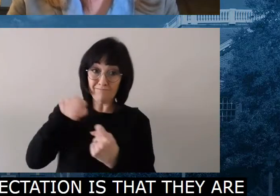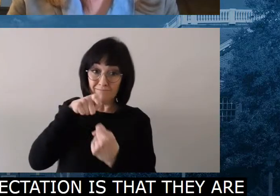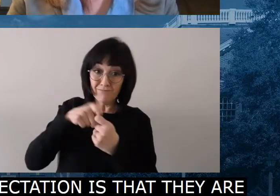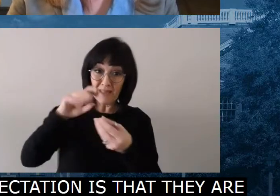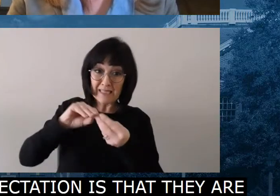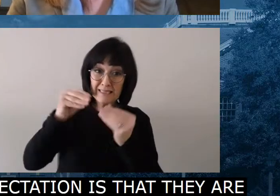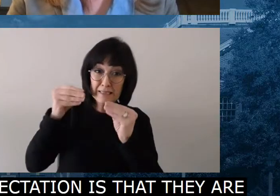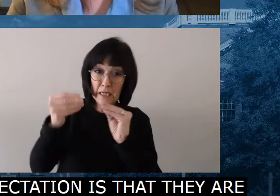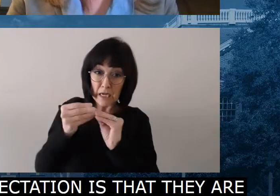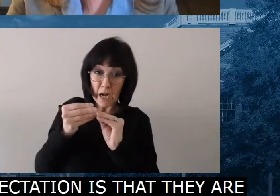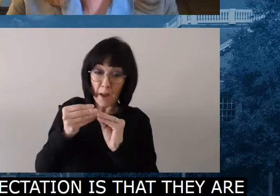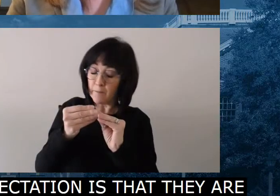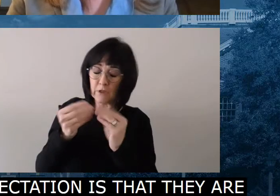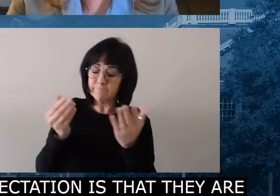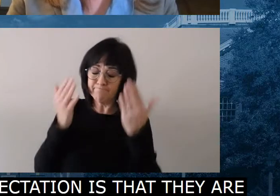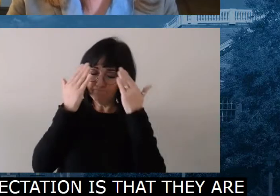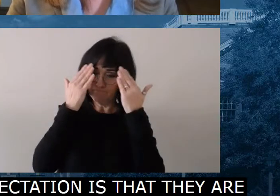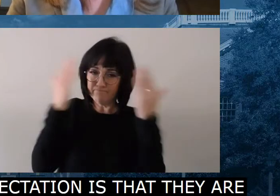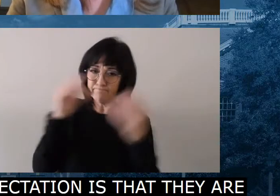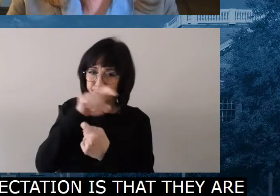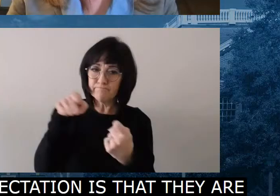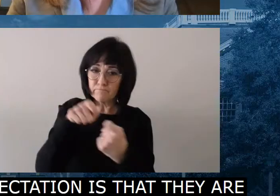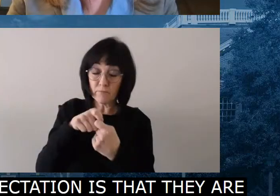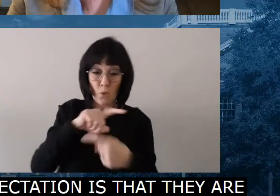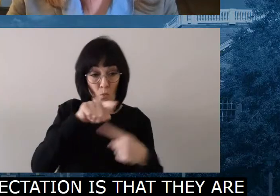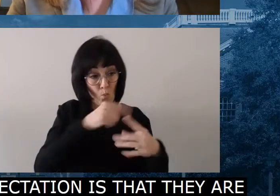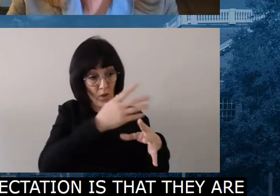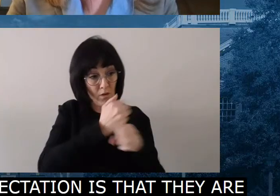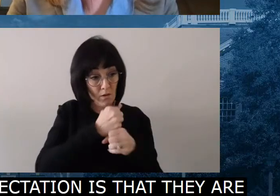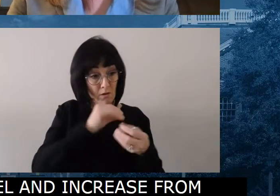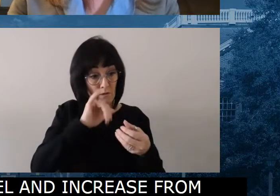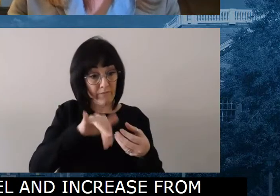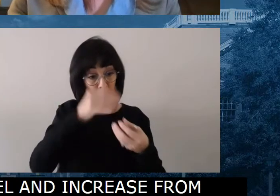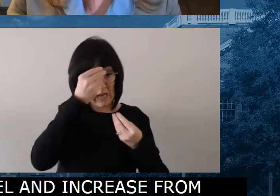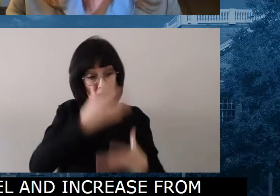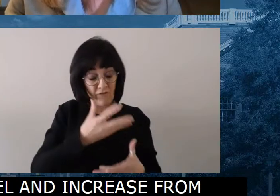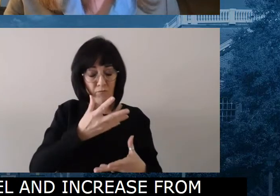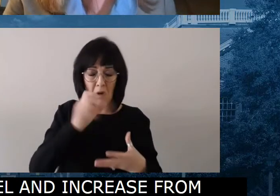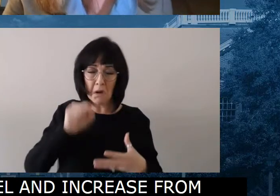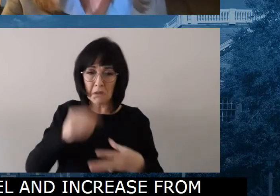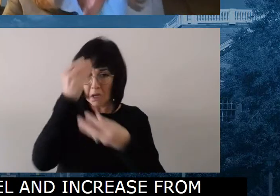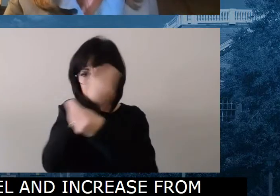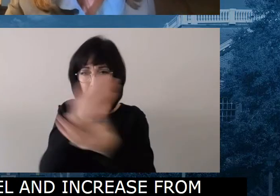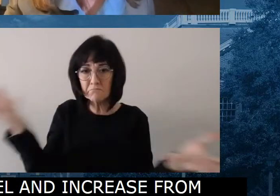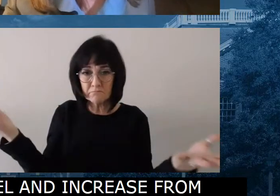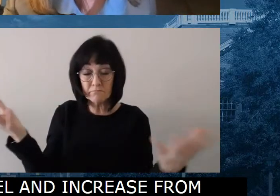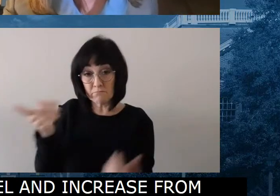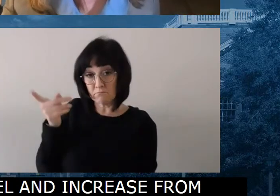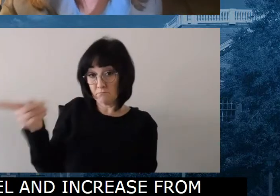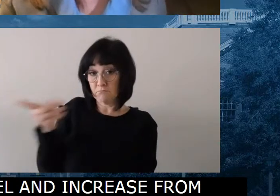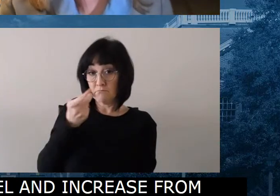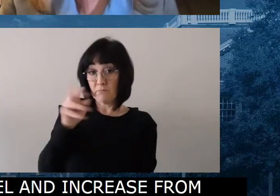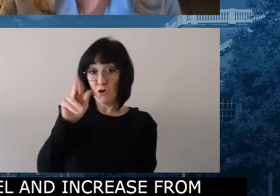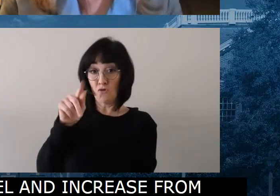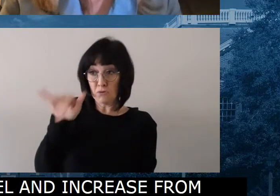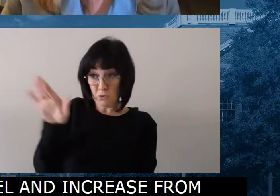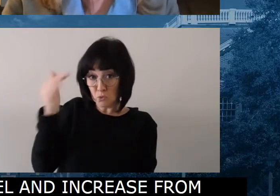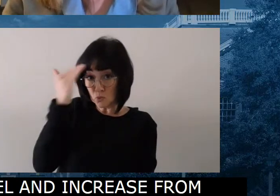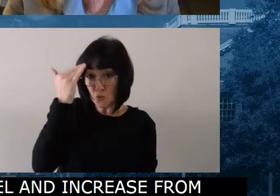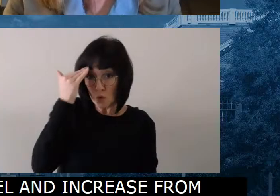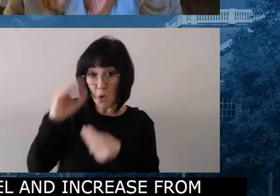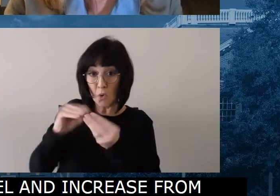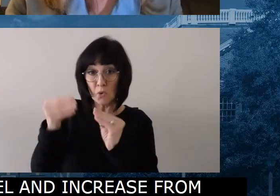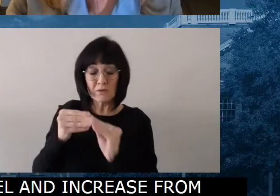yet. We can get you that information as soon as we know. Dr. Ratea, you have any more information on that? No updates that I'm aware of yet today,